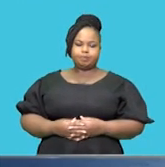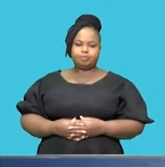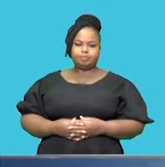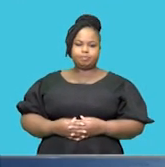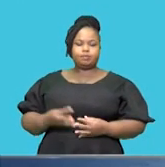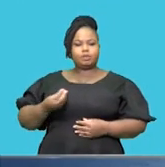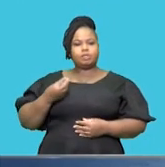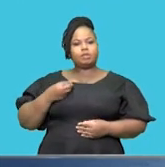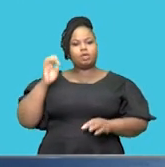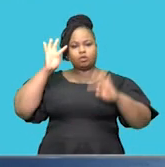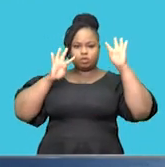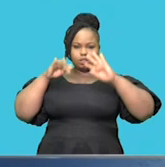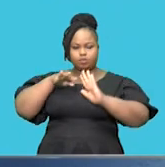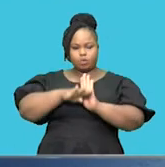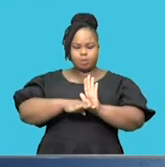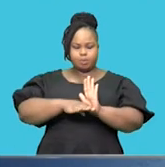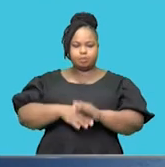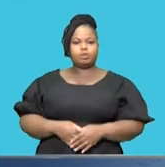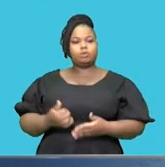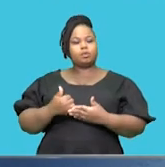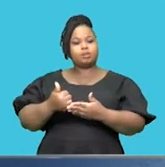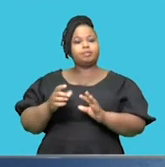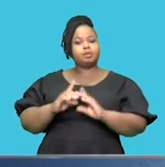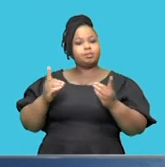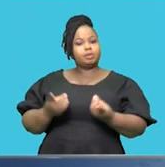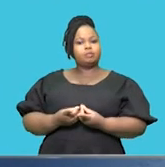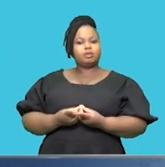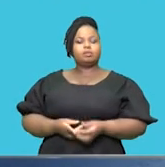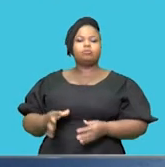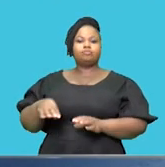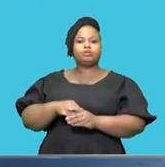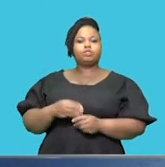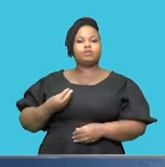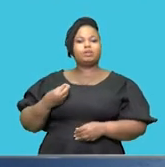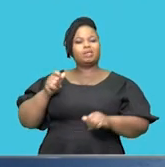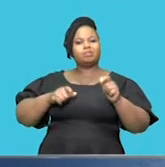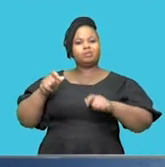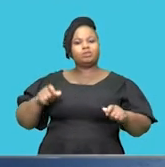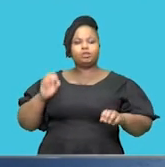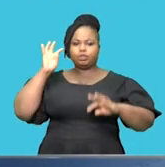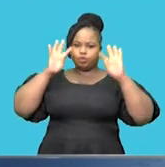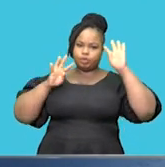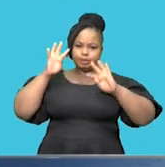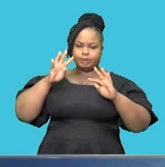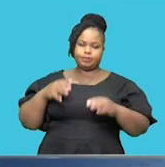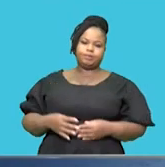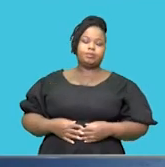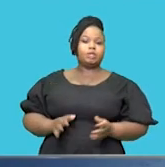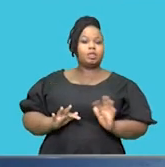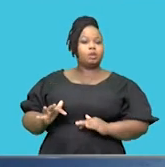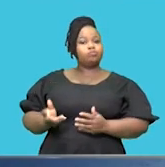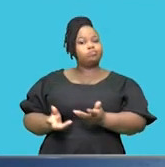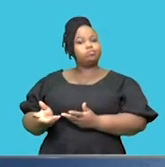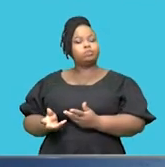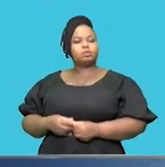The Young Creative Programs will assist the department to address the plight of young people in the creative industries by engaging them